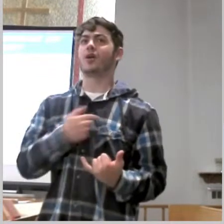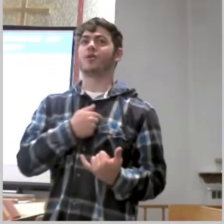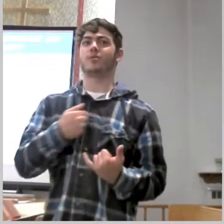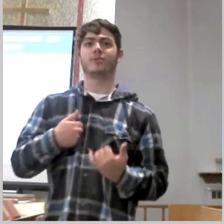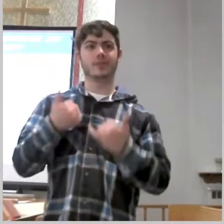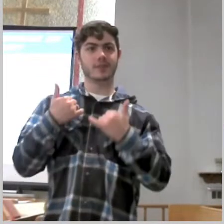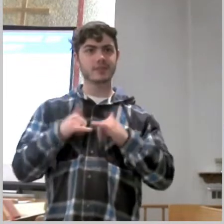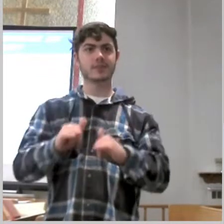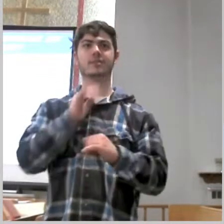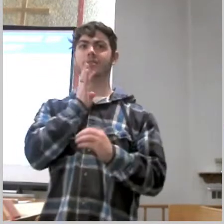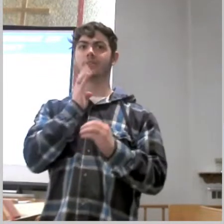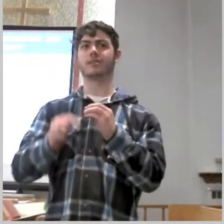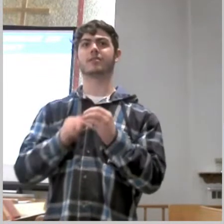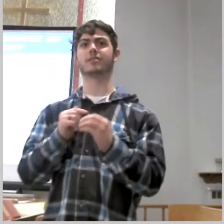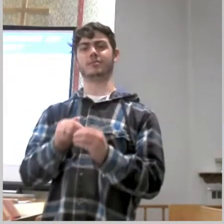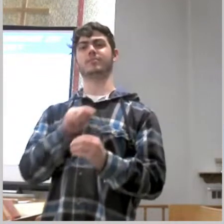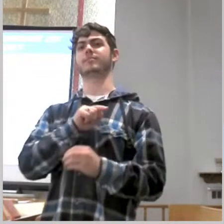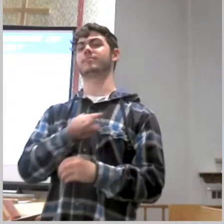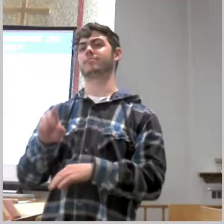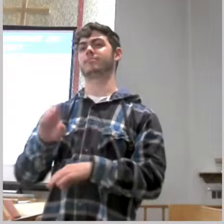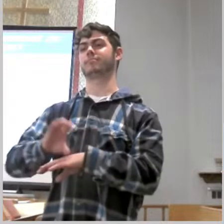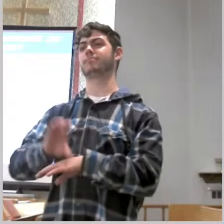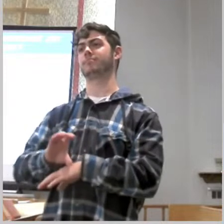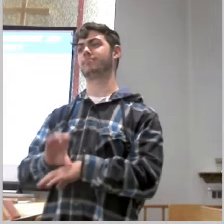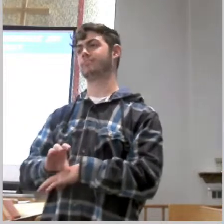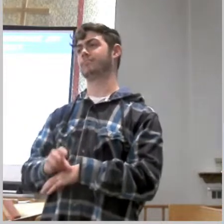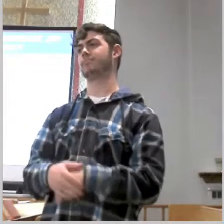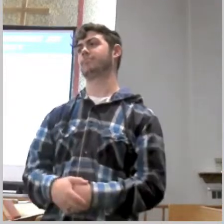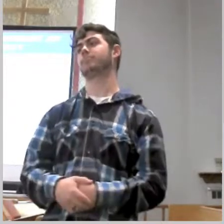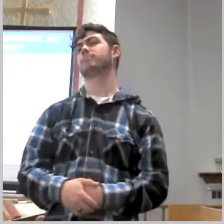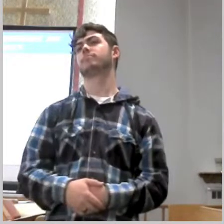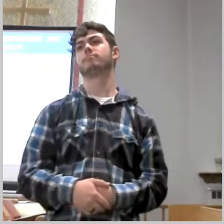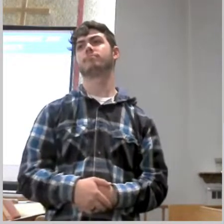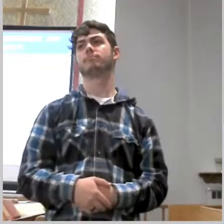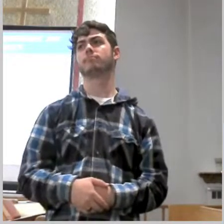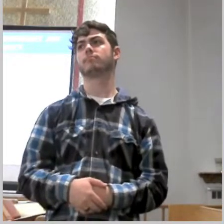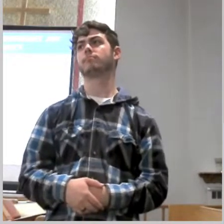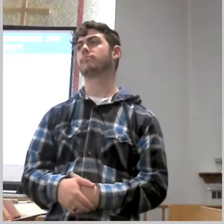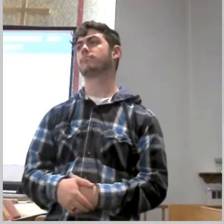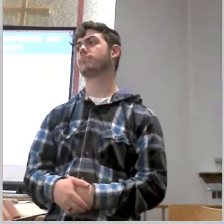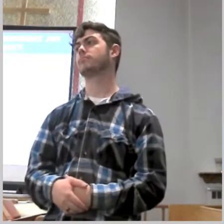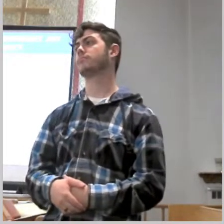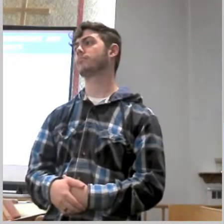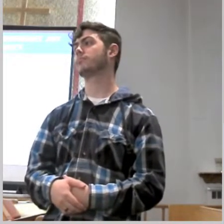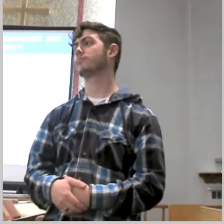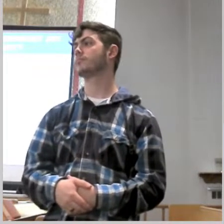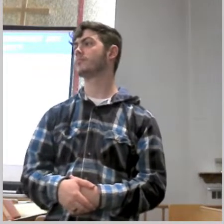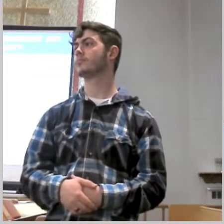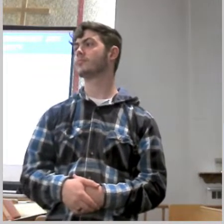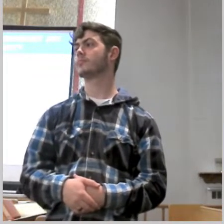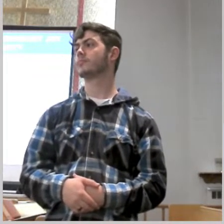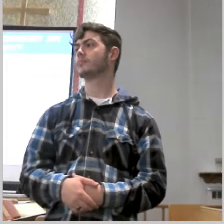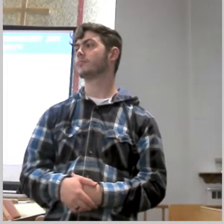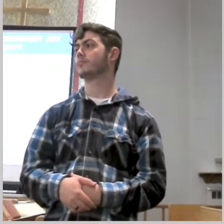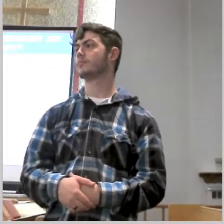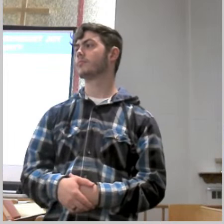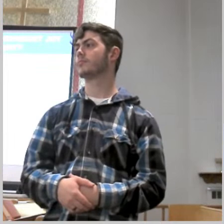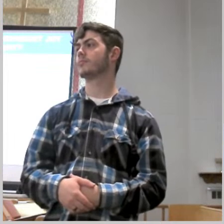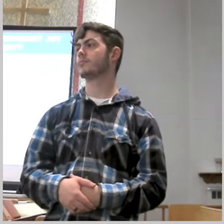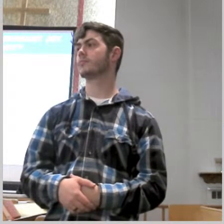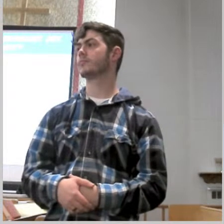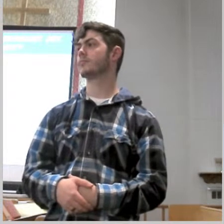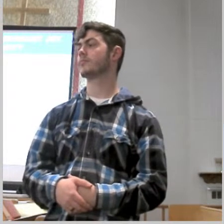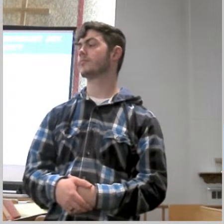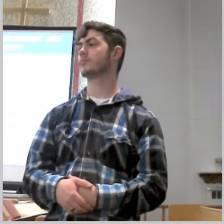She's inscribed forever in the Gospels to teach us a lesson about sacrificial giving. But I think these Macedonian churches as